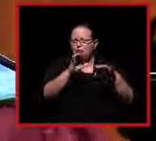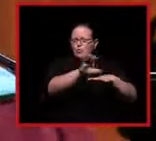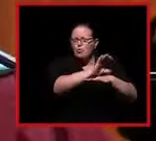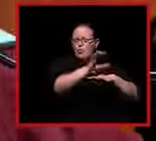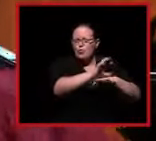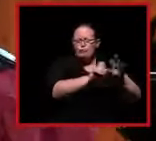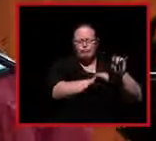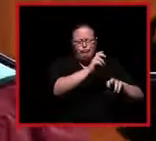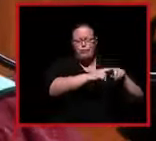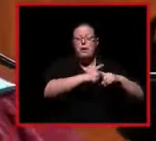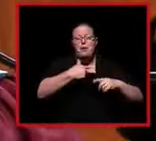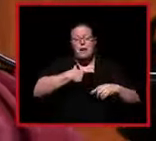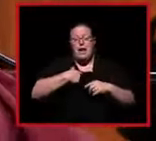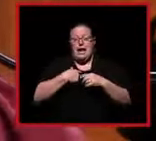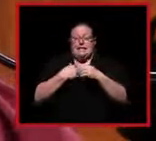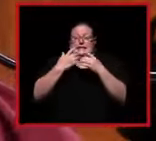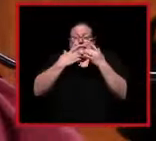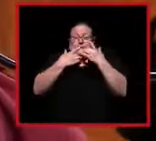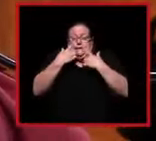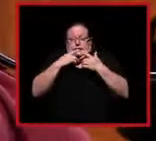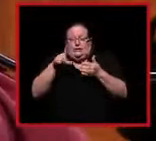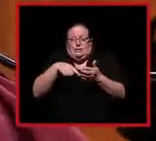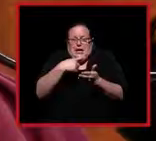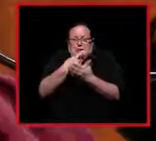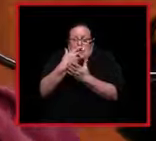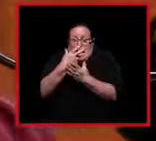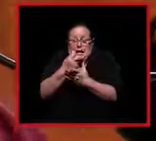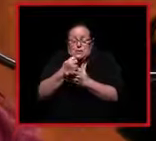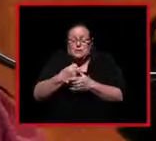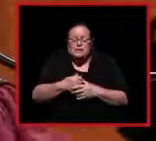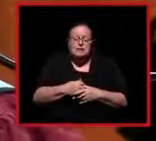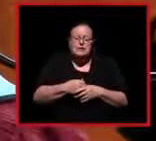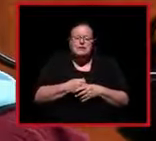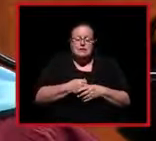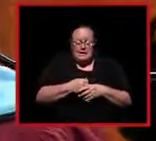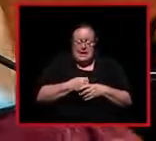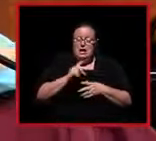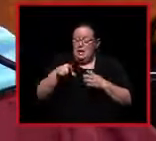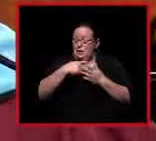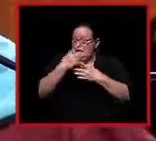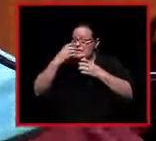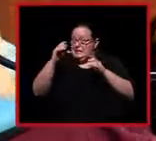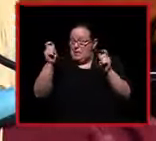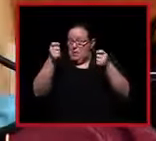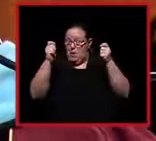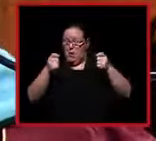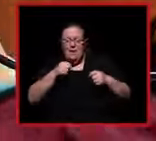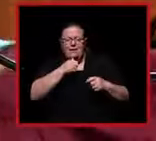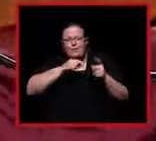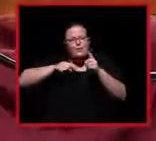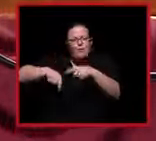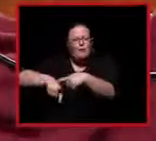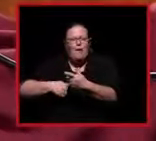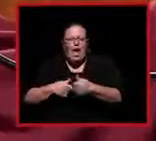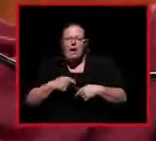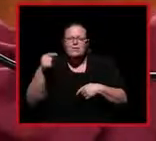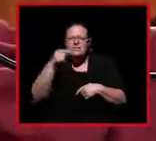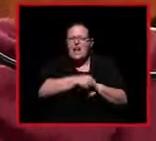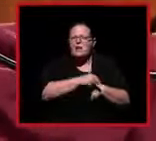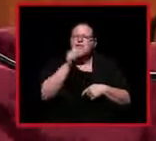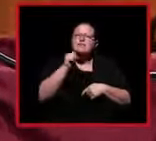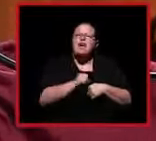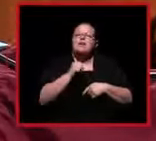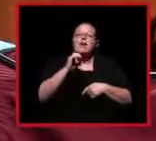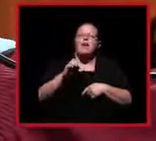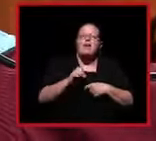So the point is, I barely graduated from high school. And before my graduation ceremony, I wasn't even there. I left. I was down in South